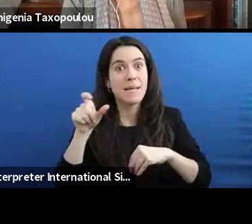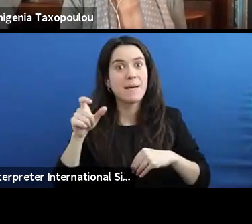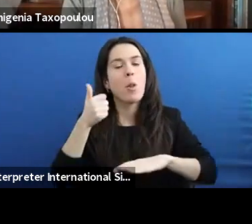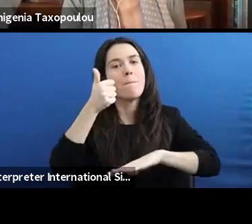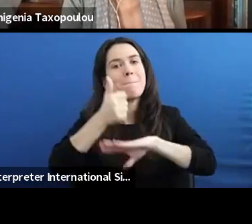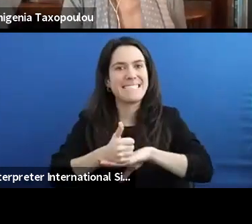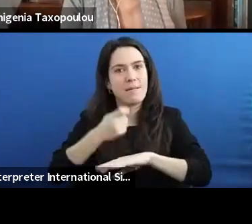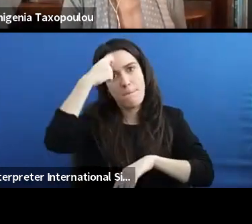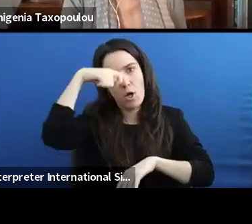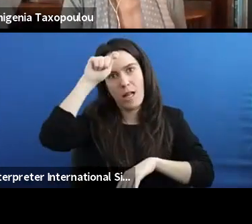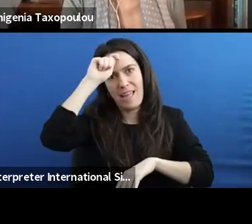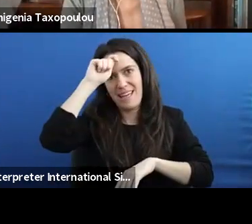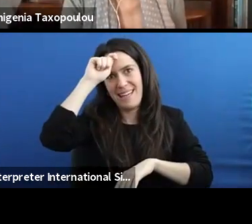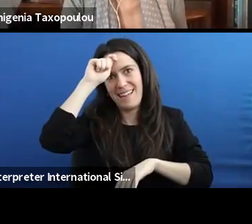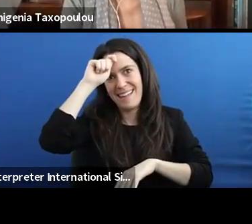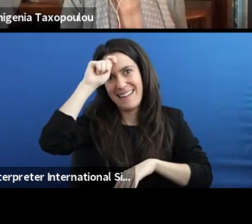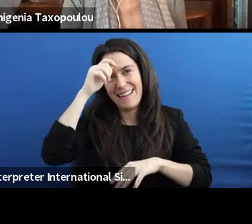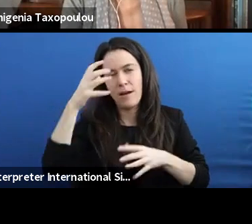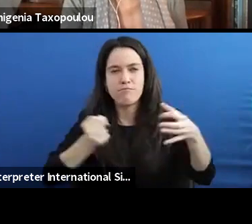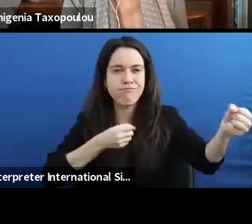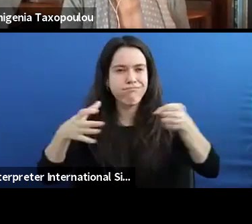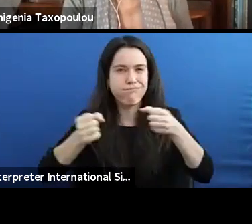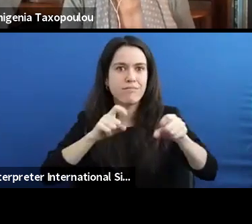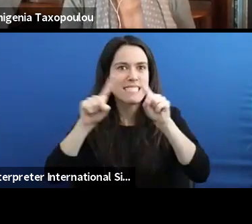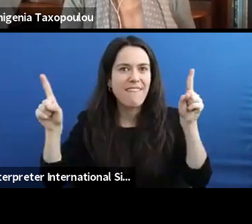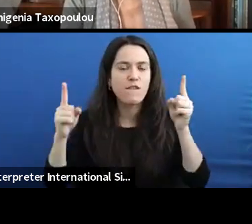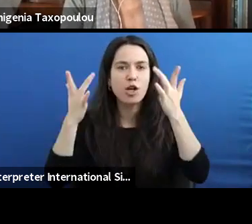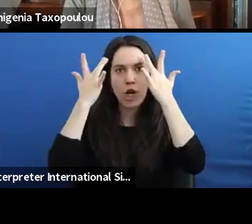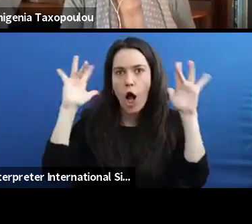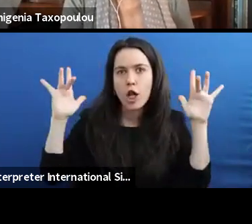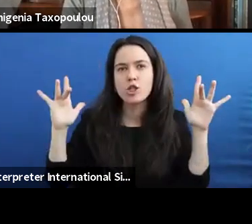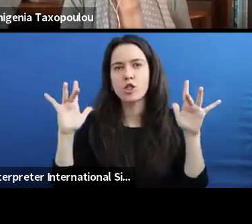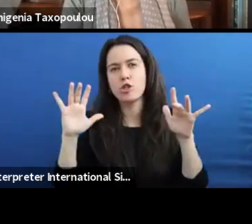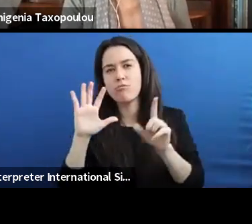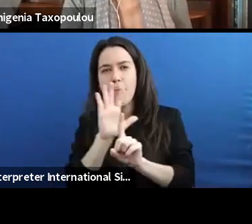were invited by other cultural institutions for the moment.